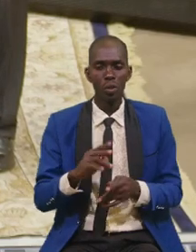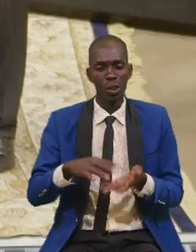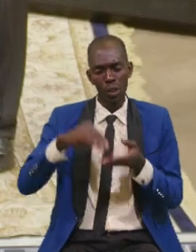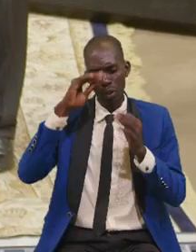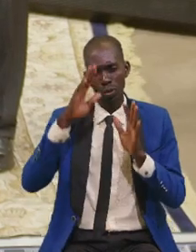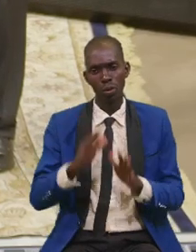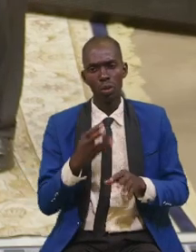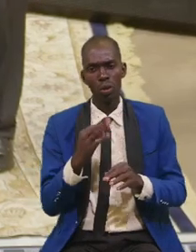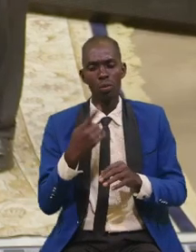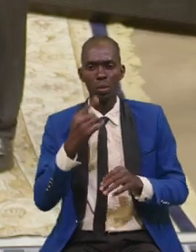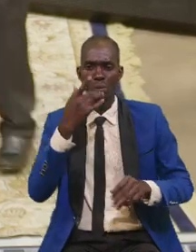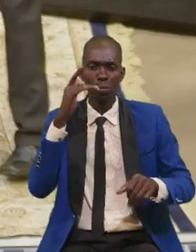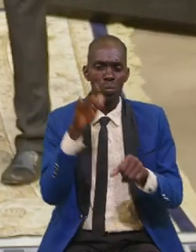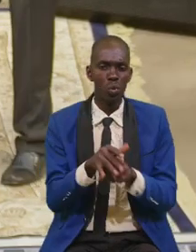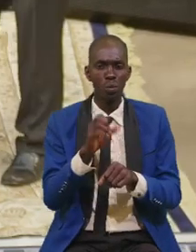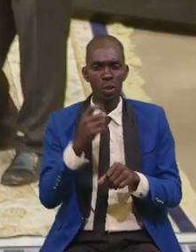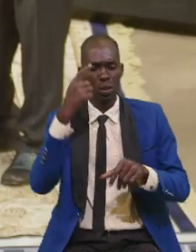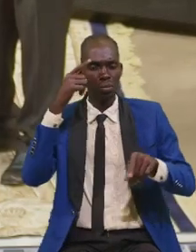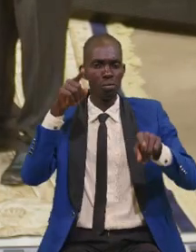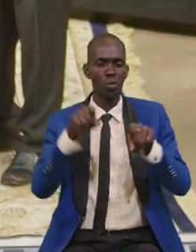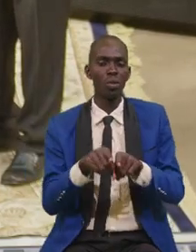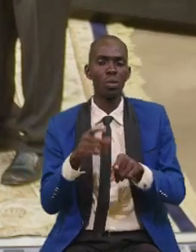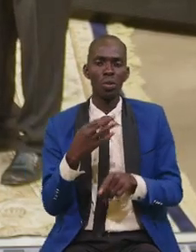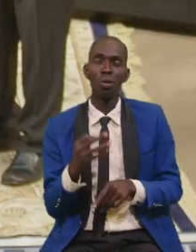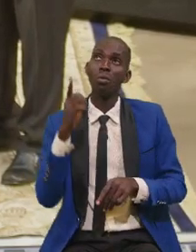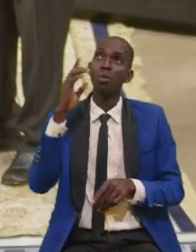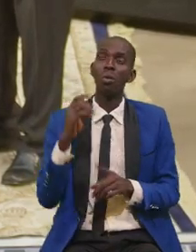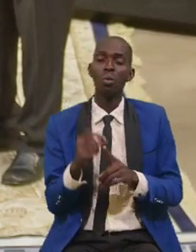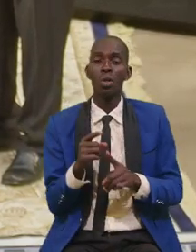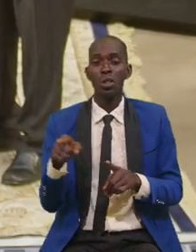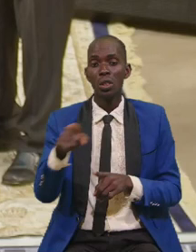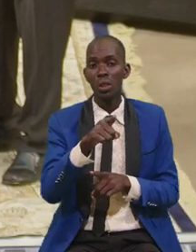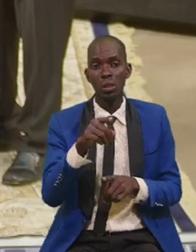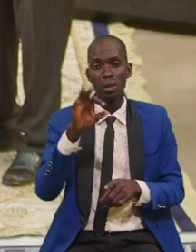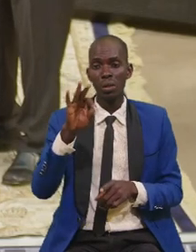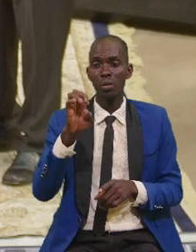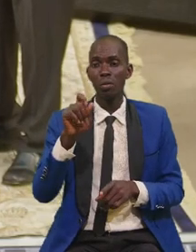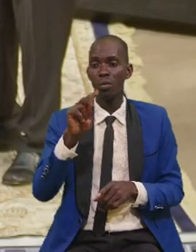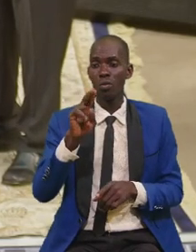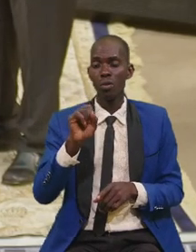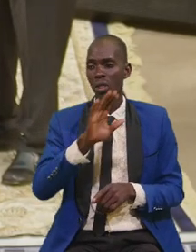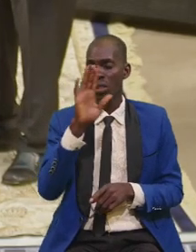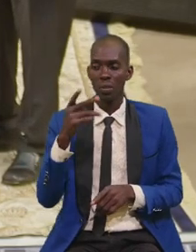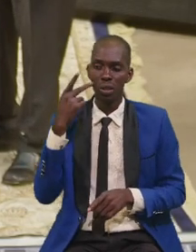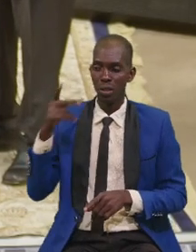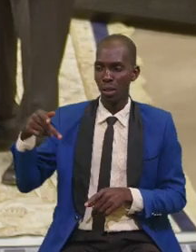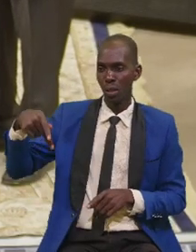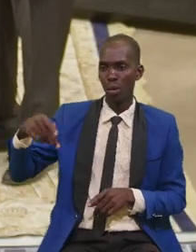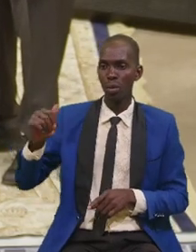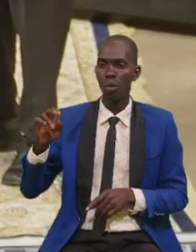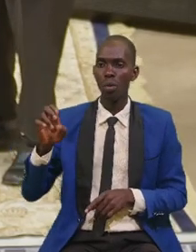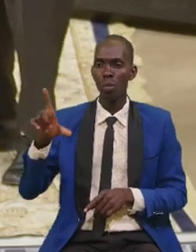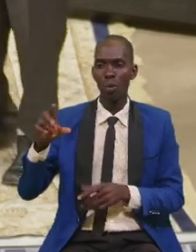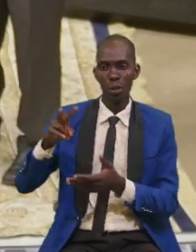You didn't see him when he was studying, but when he came and now he spoke to the people, they knew this